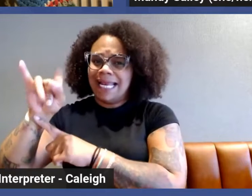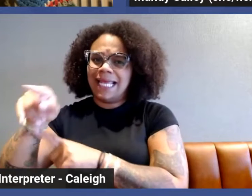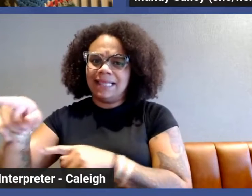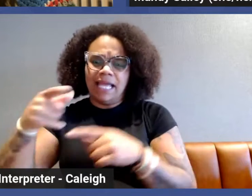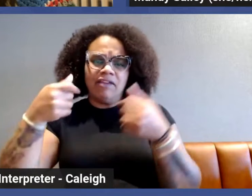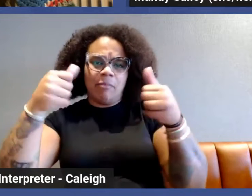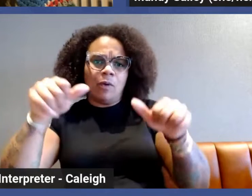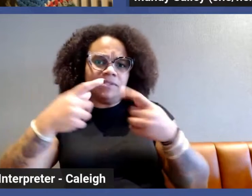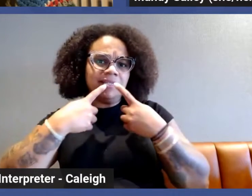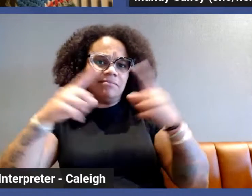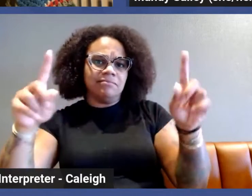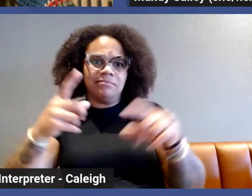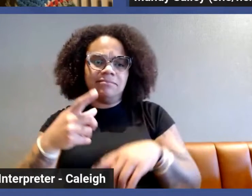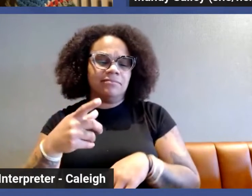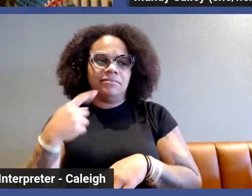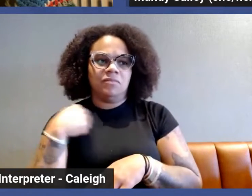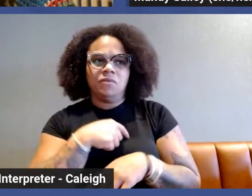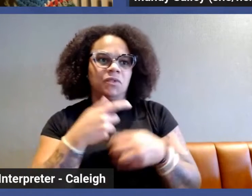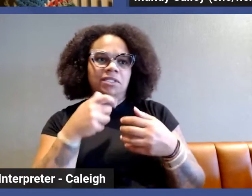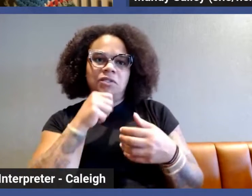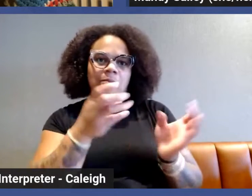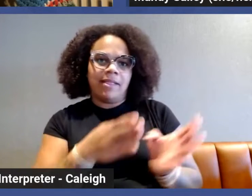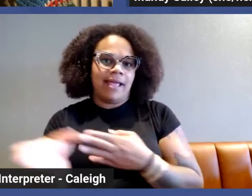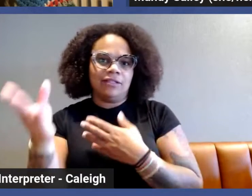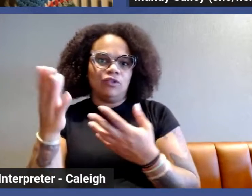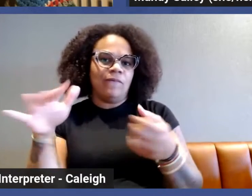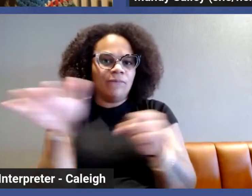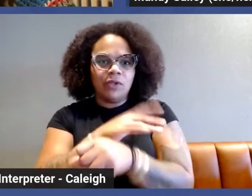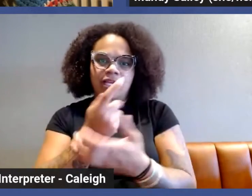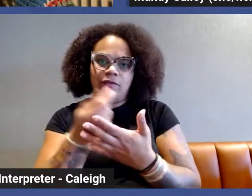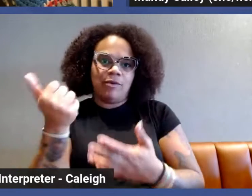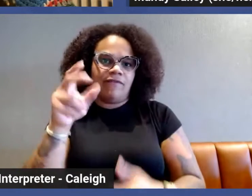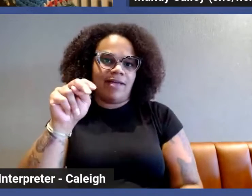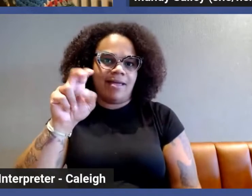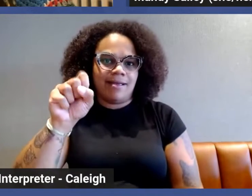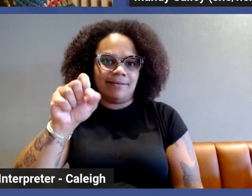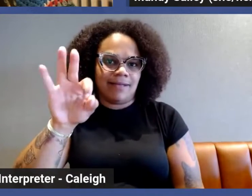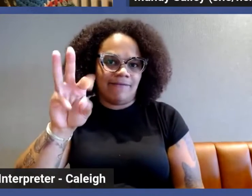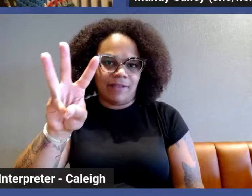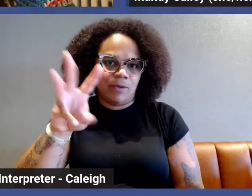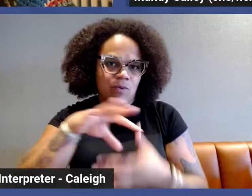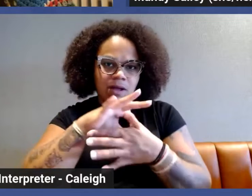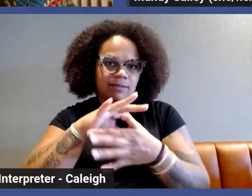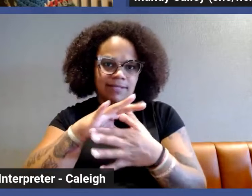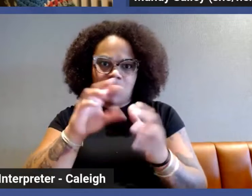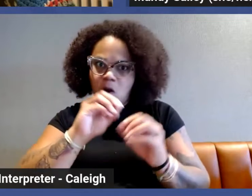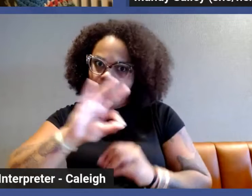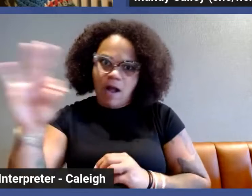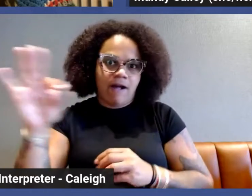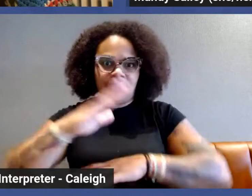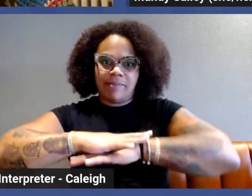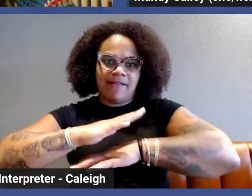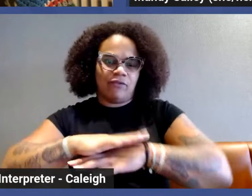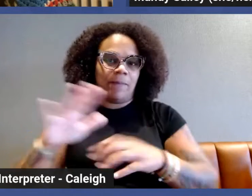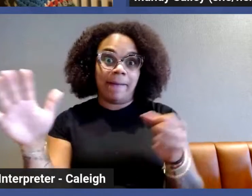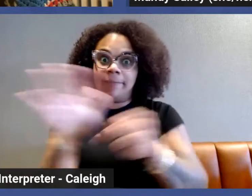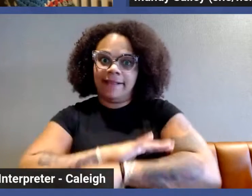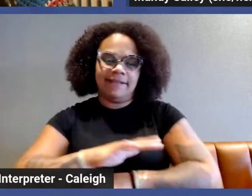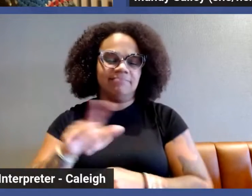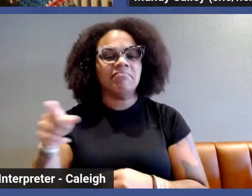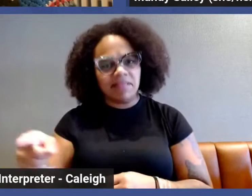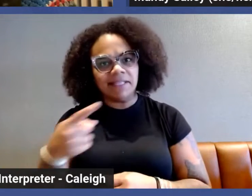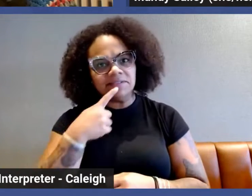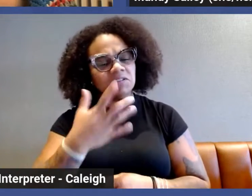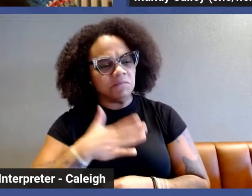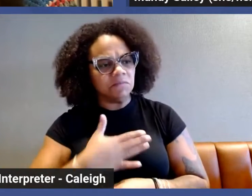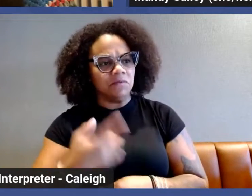of fully removing not safe for work content from the platform, that they believe it's important. And I think that, I think that that's